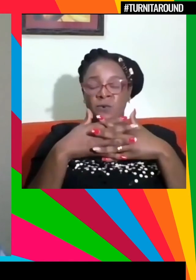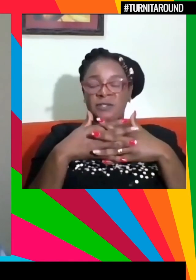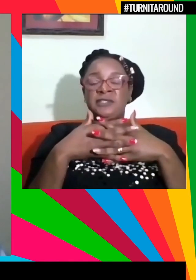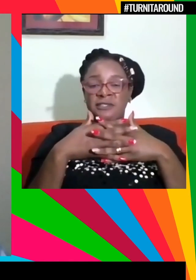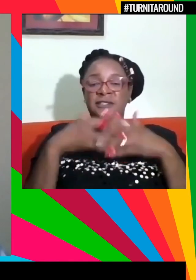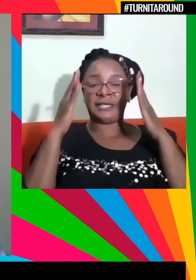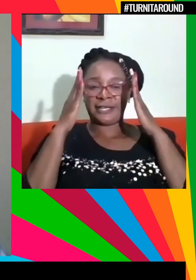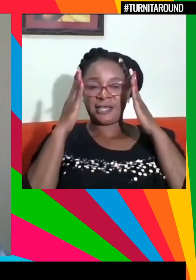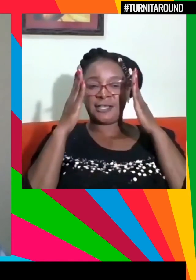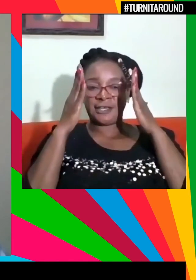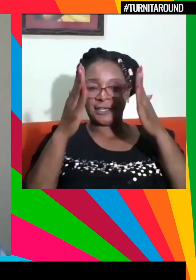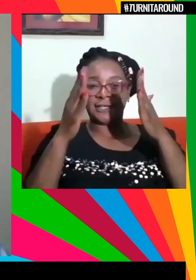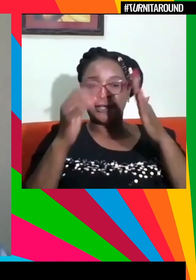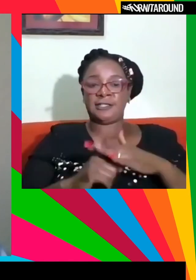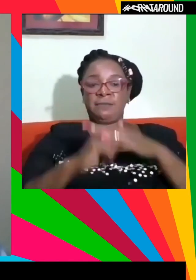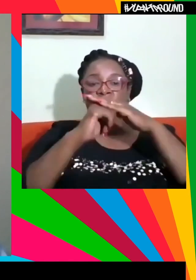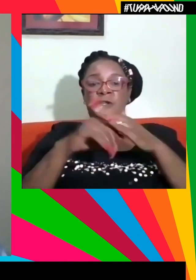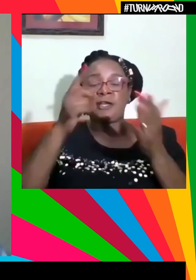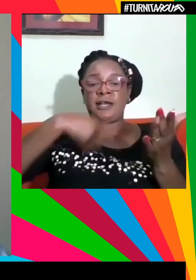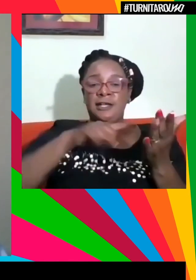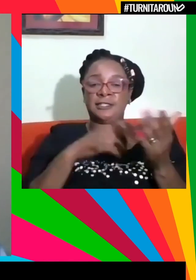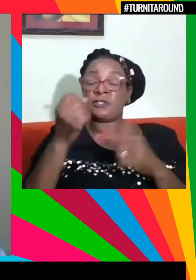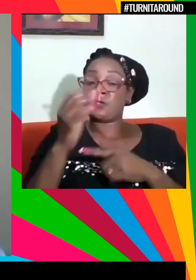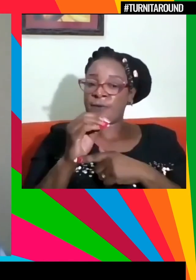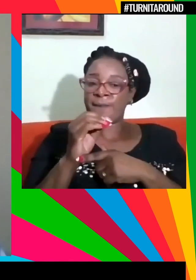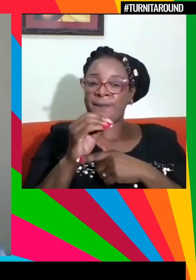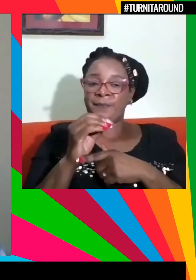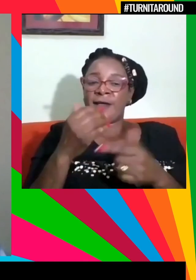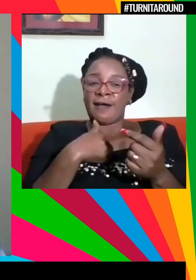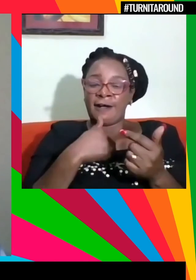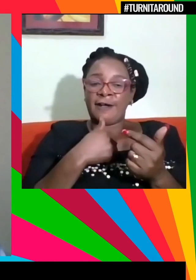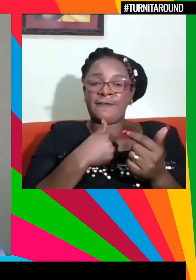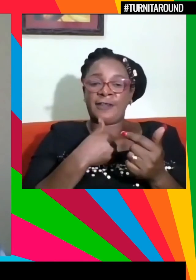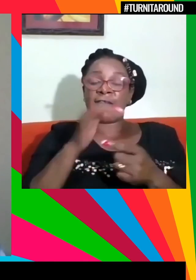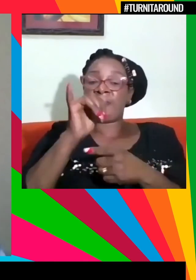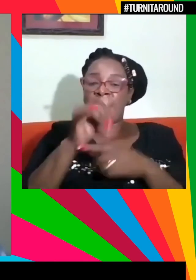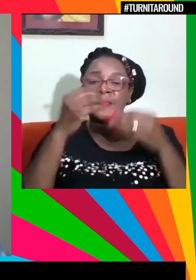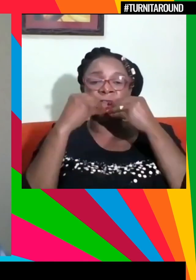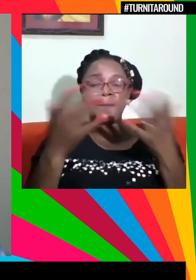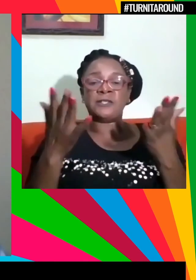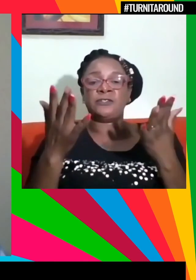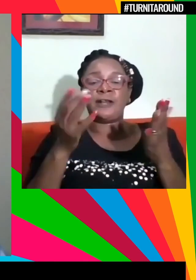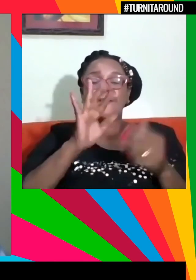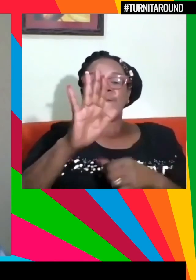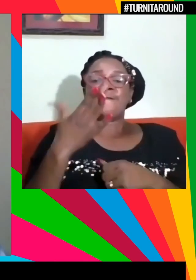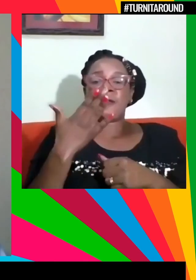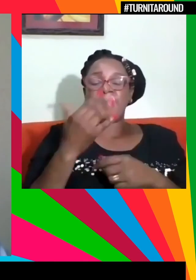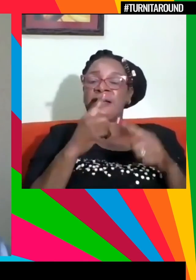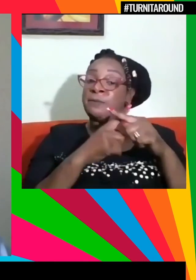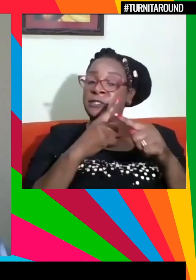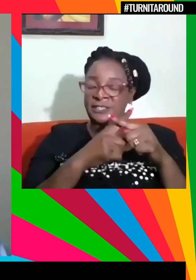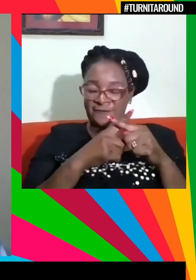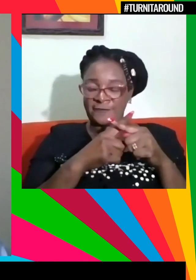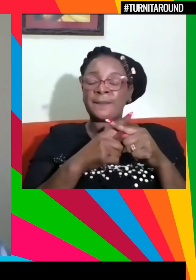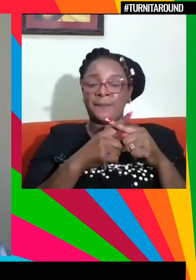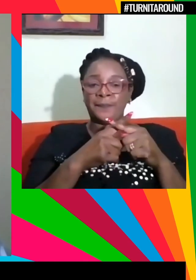keen on supporting us. So by having that information, that feedback, that positive feedback from our customers, we